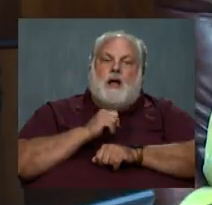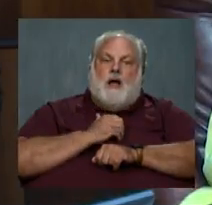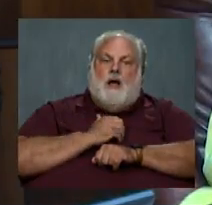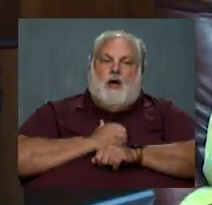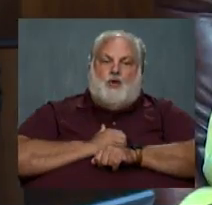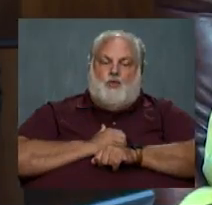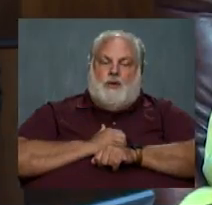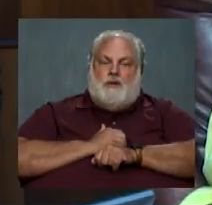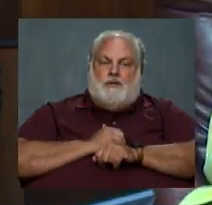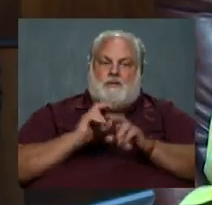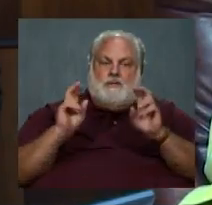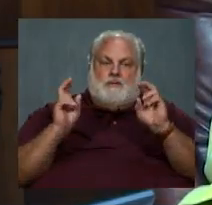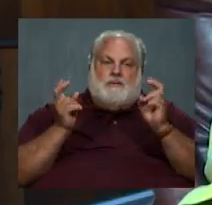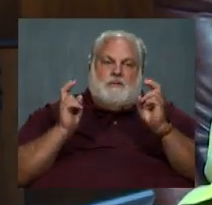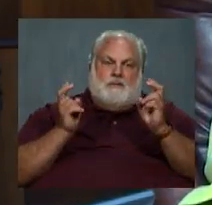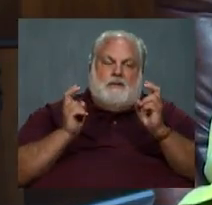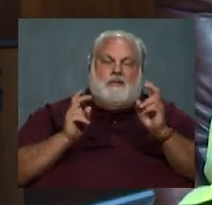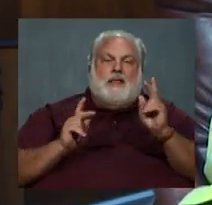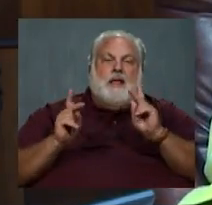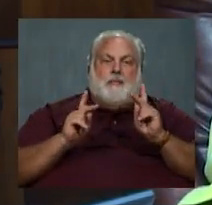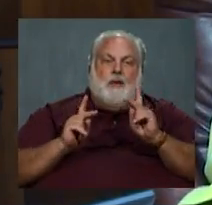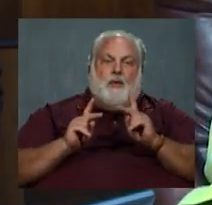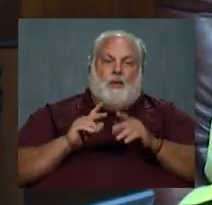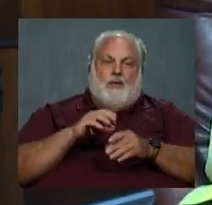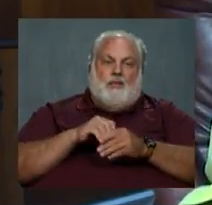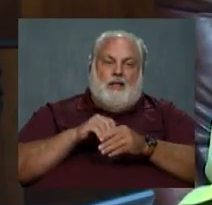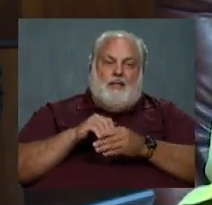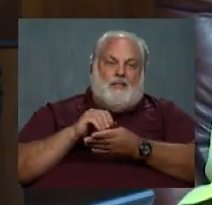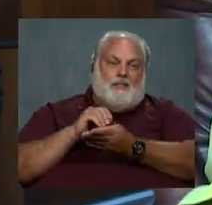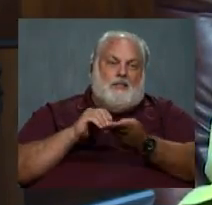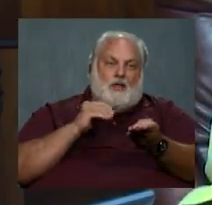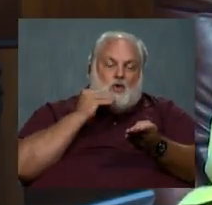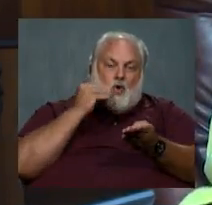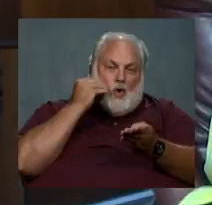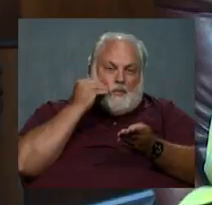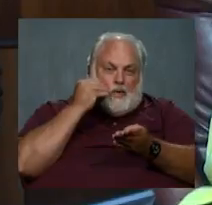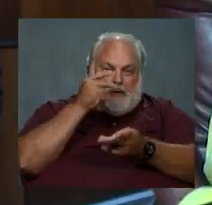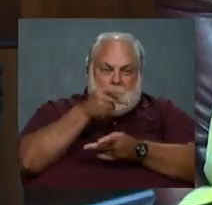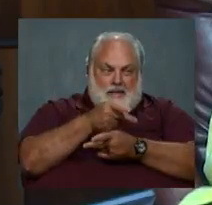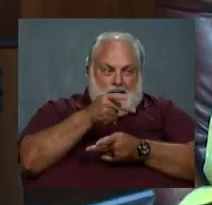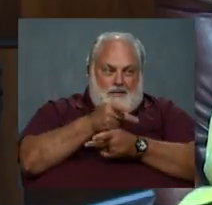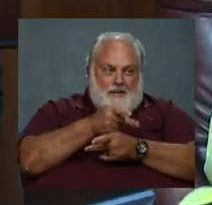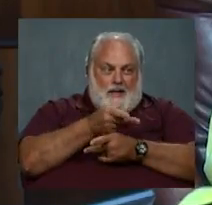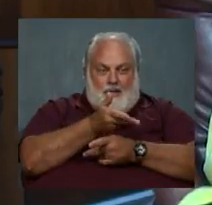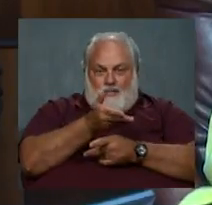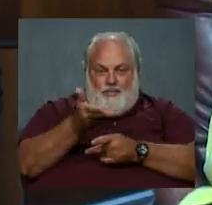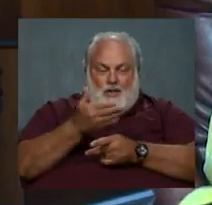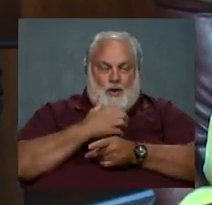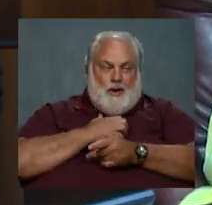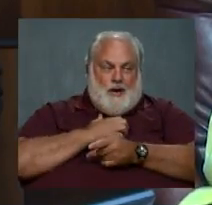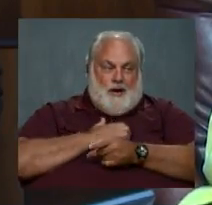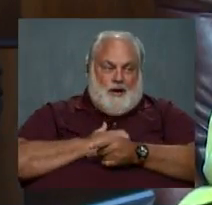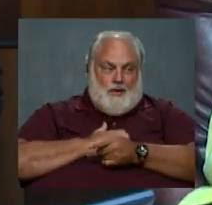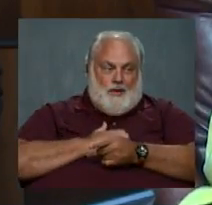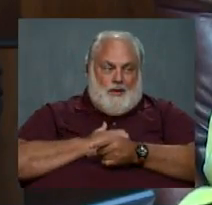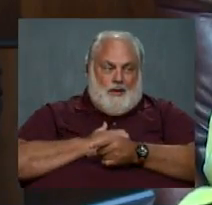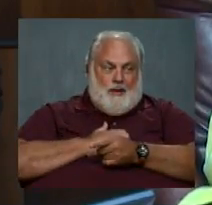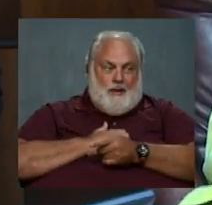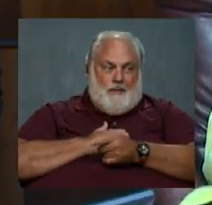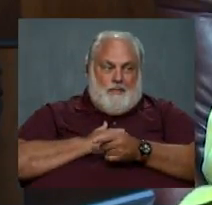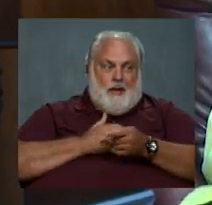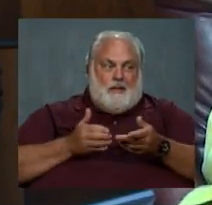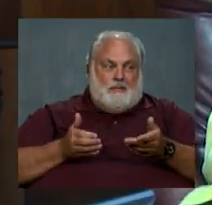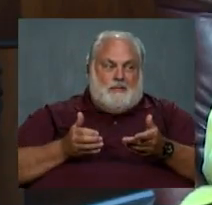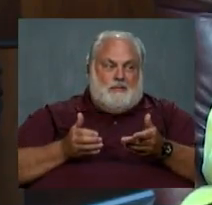houses that that you really need to be looking after. Those are the people who are hungry. And I think by